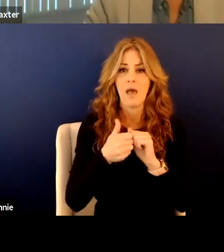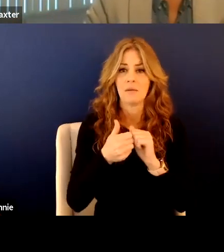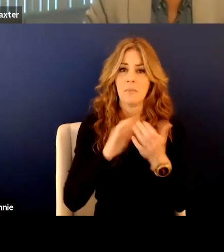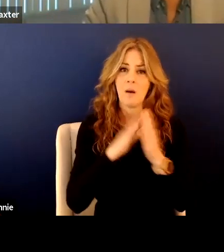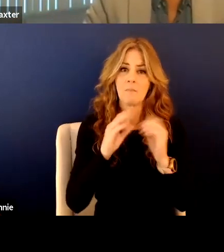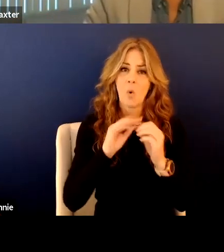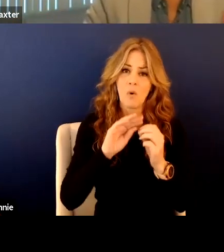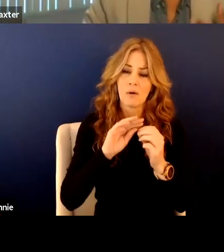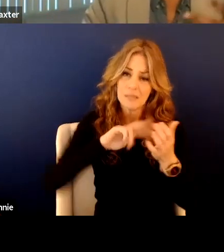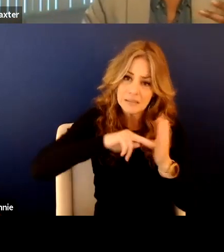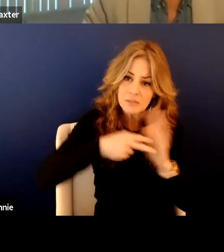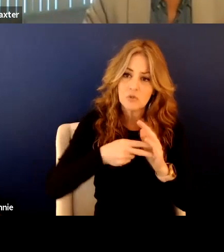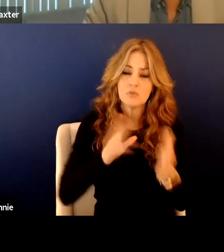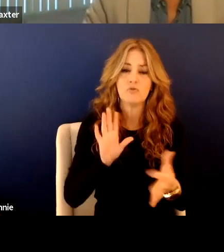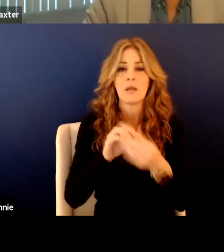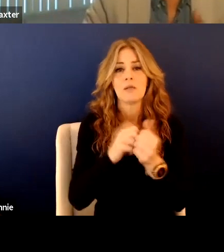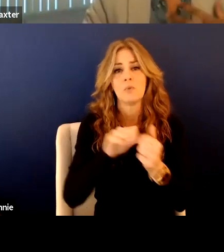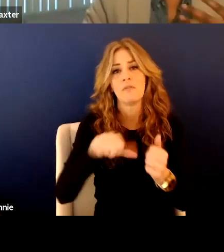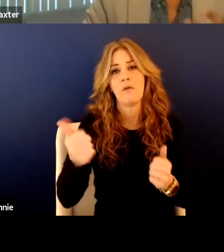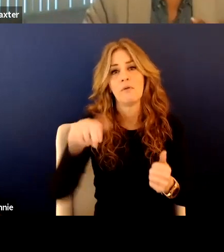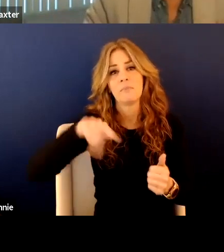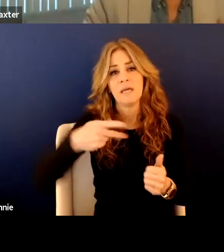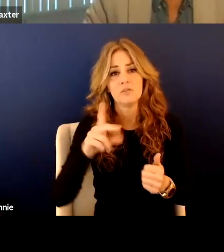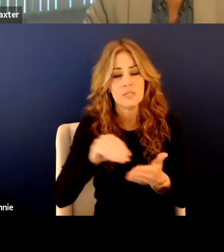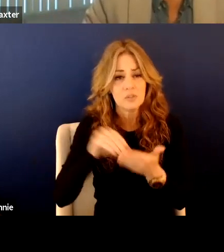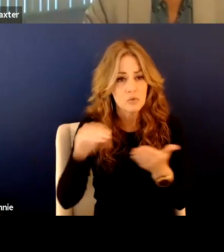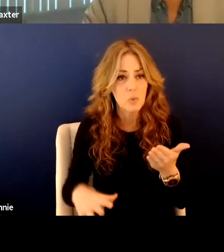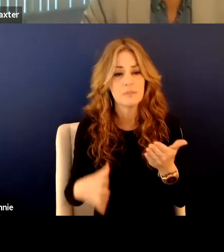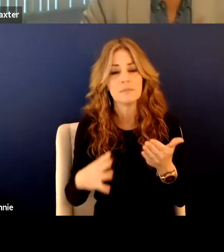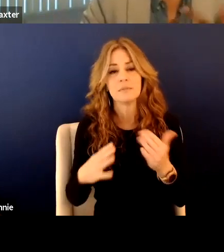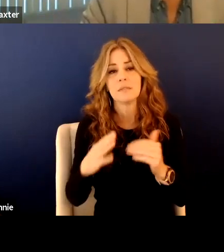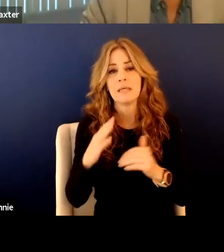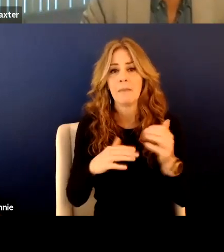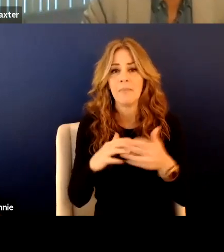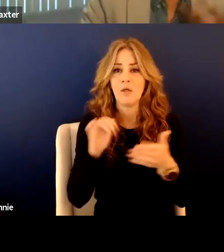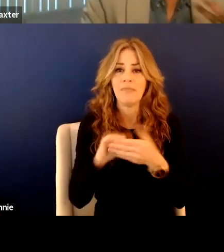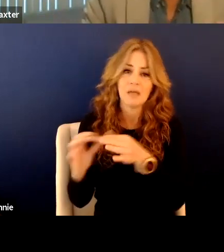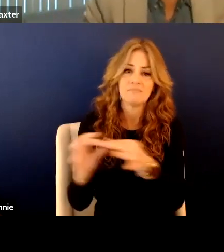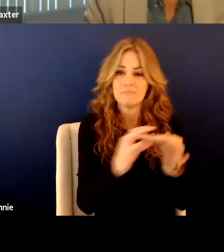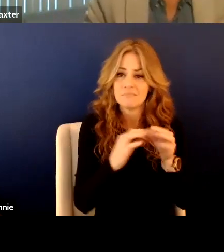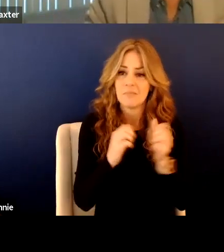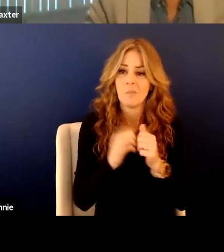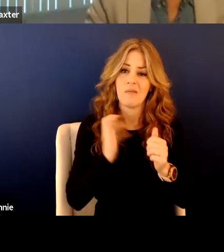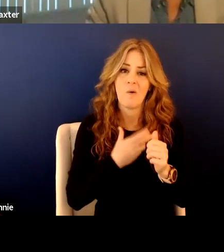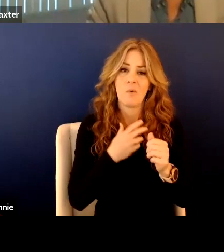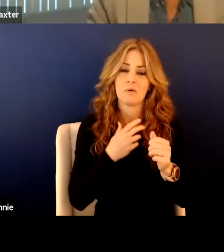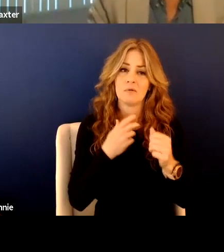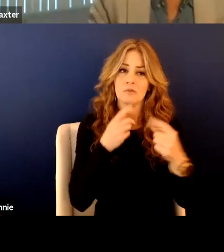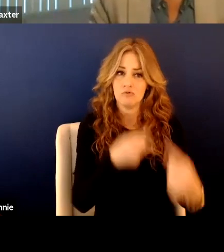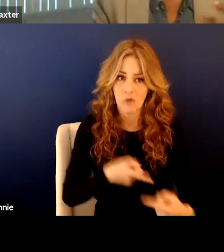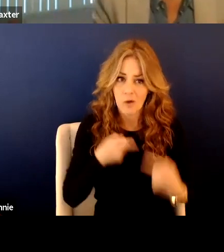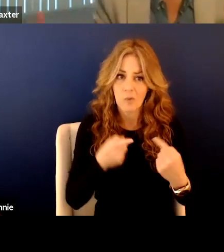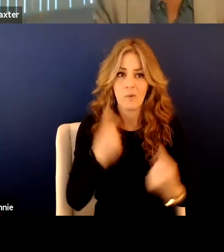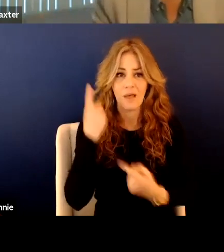like connect with other doctoral students in other places and like really build solidarity in terms of the struggles that are happening. And I think about